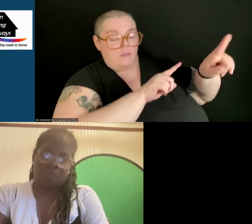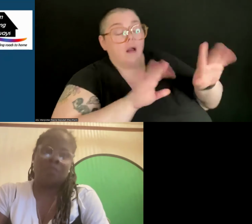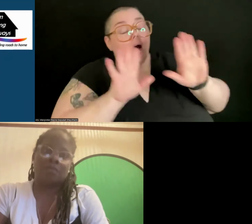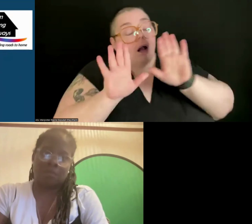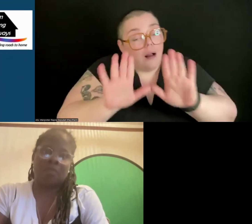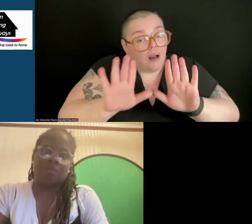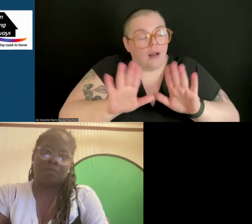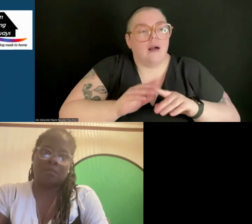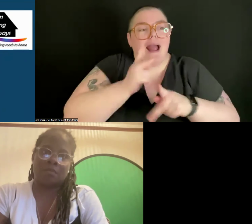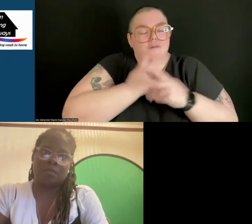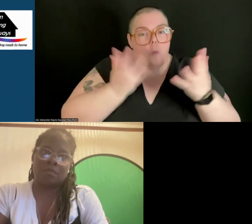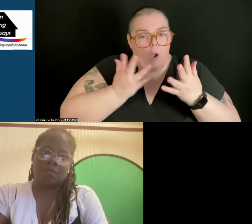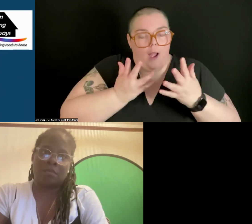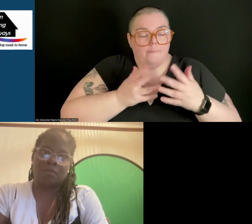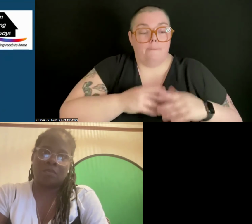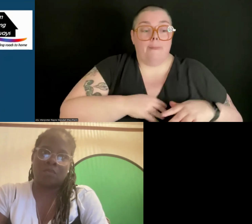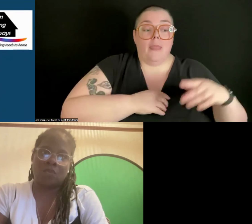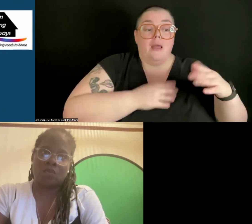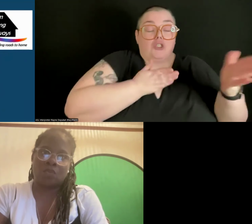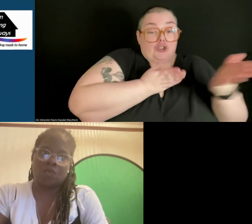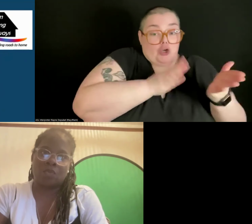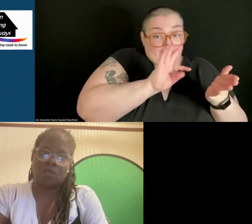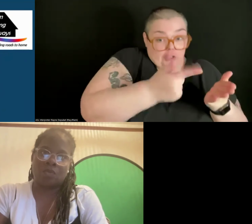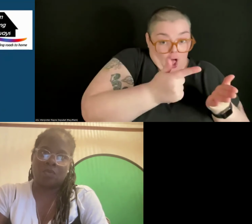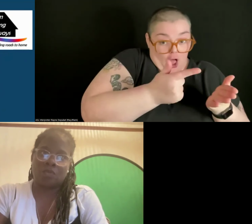dog, a therapy dog, or an emotional support dog,